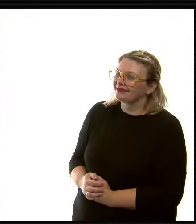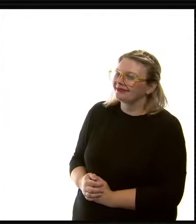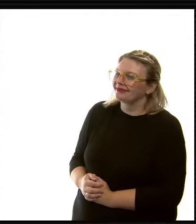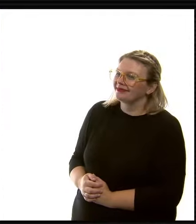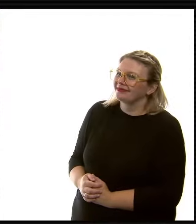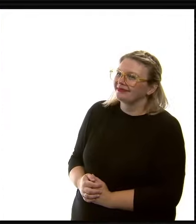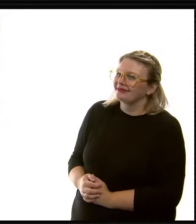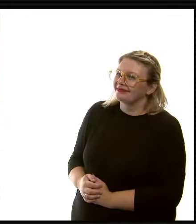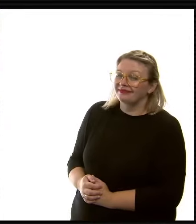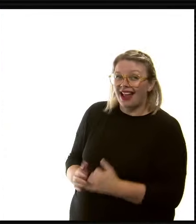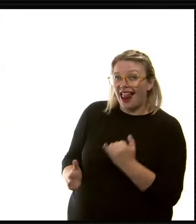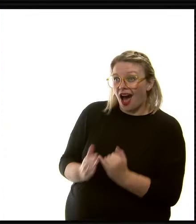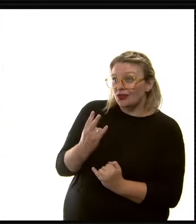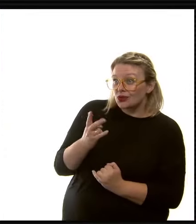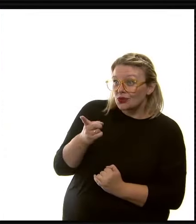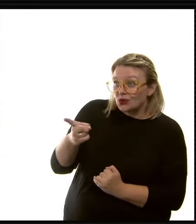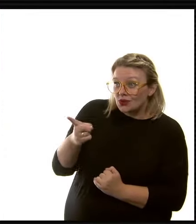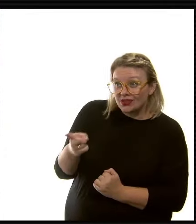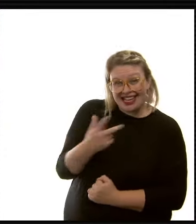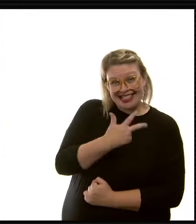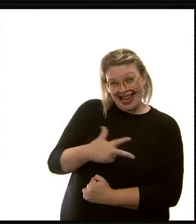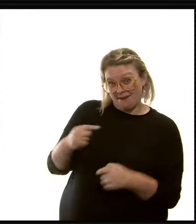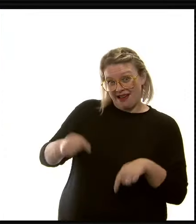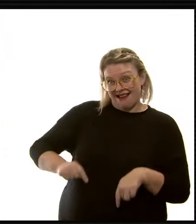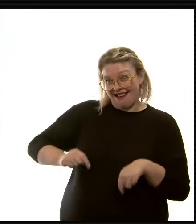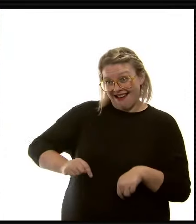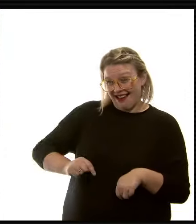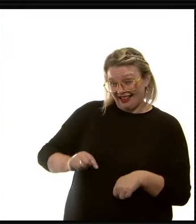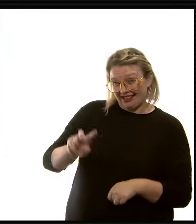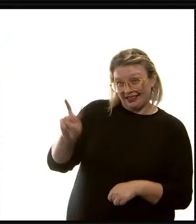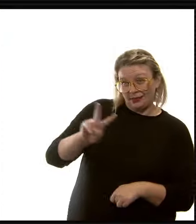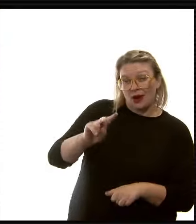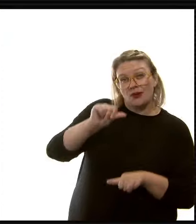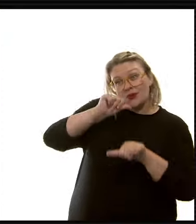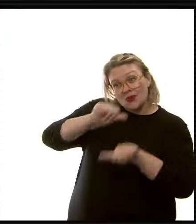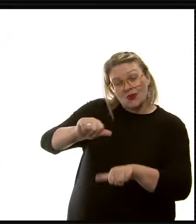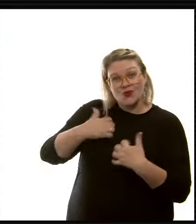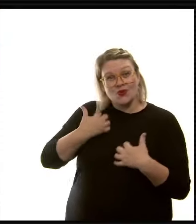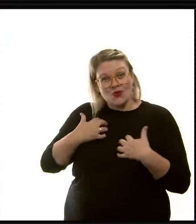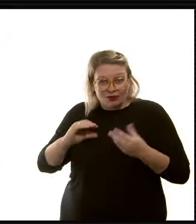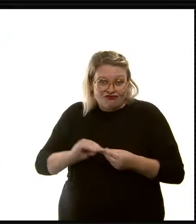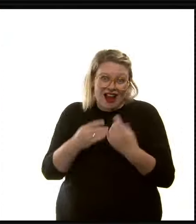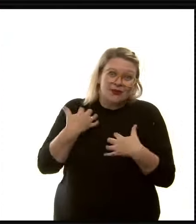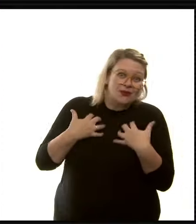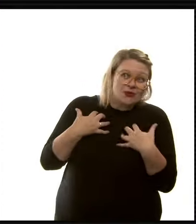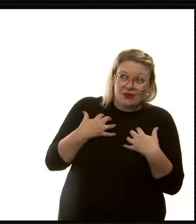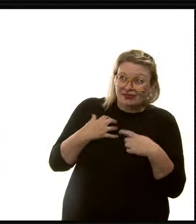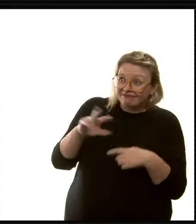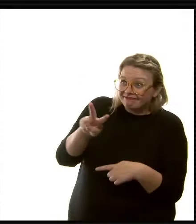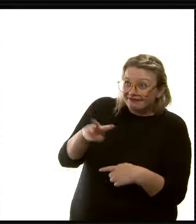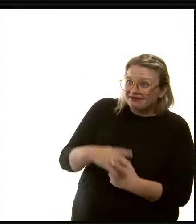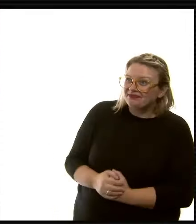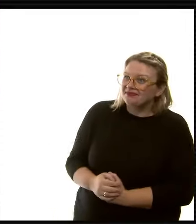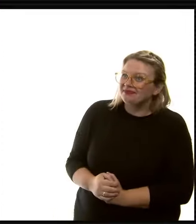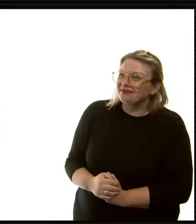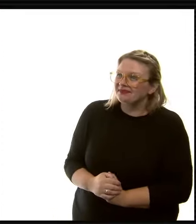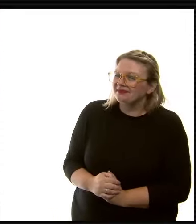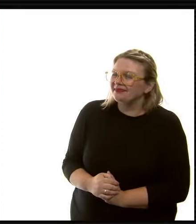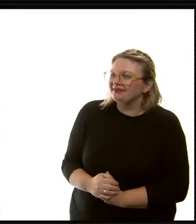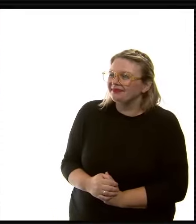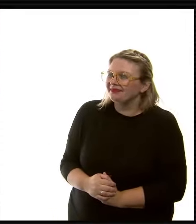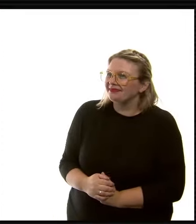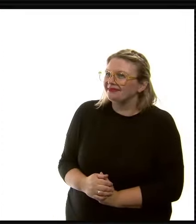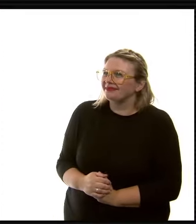And finally, from LEGO Masters Denmark, they infuse their builds with childlike wonder. Meet Magnus and Frederick.